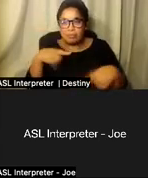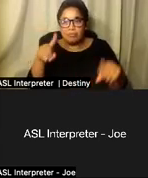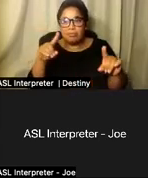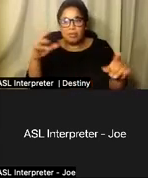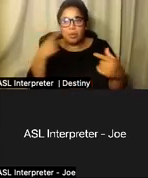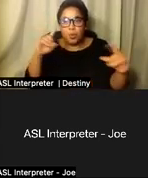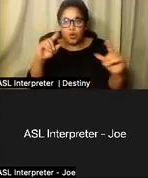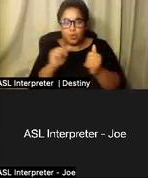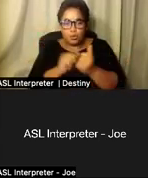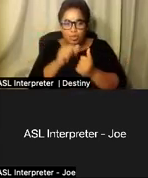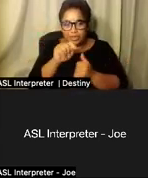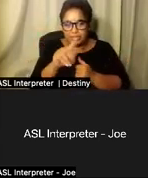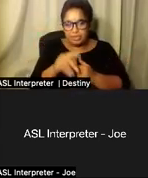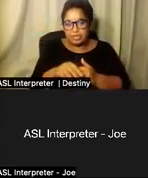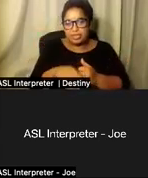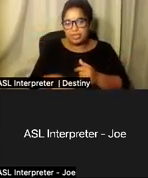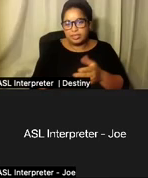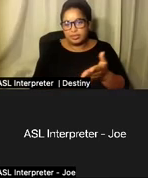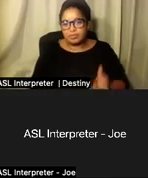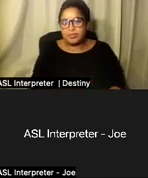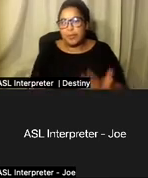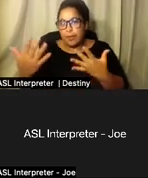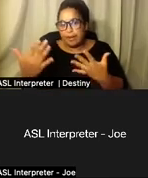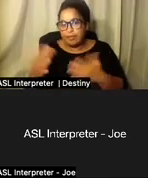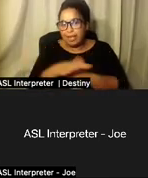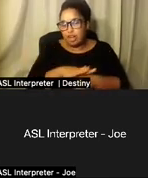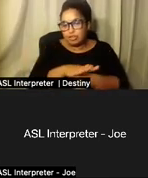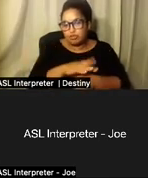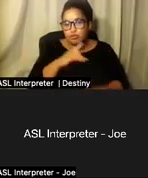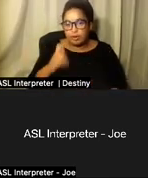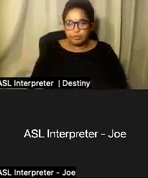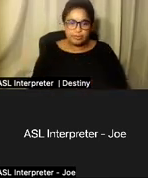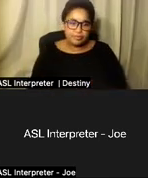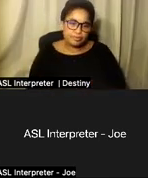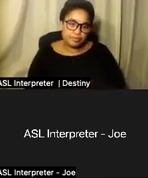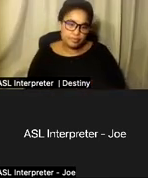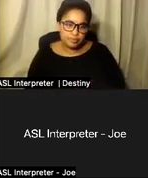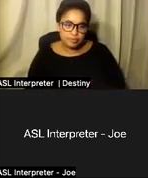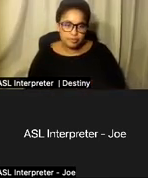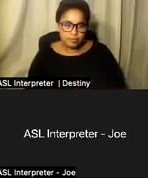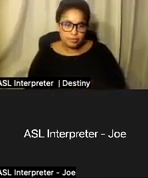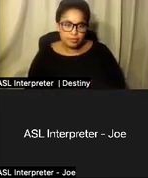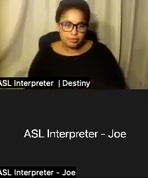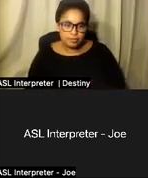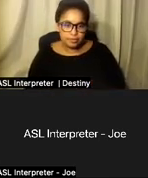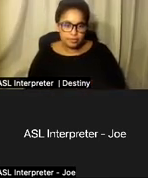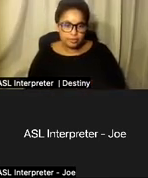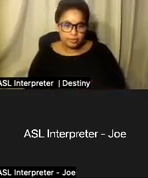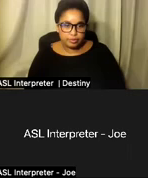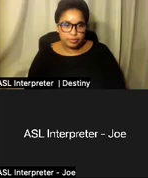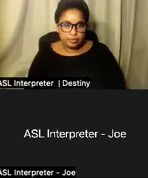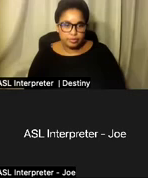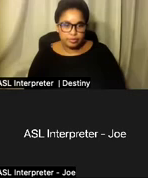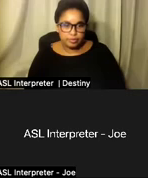and here. And we'll wait for those to dry. We'll do the same thing on the other side. You see